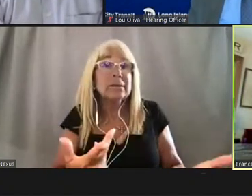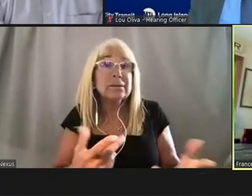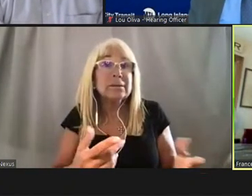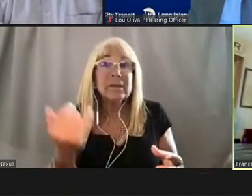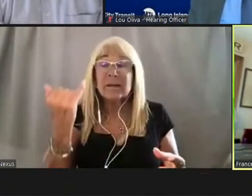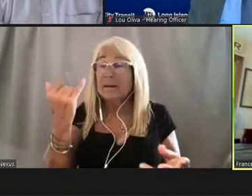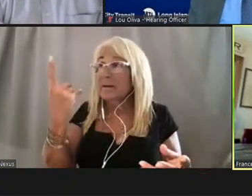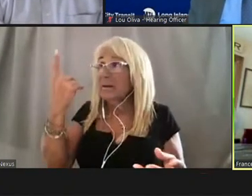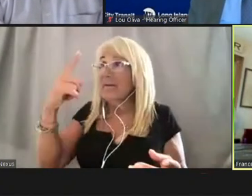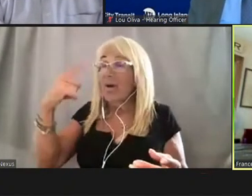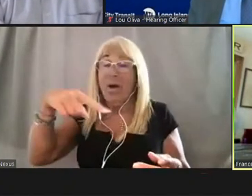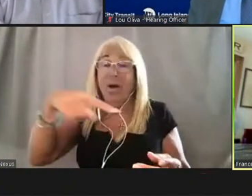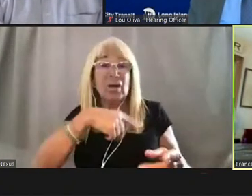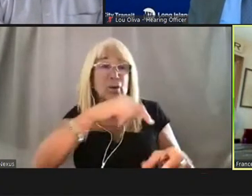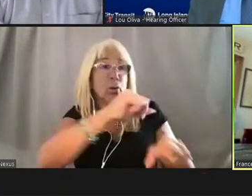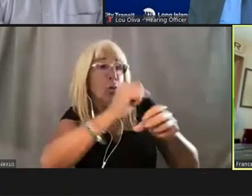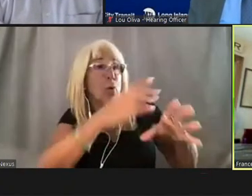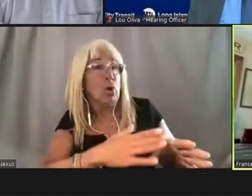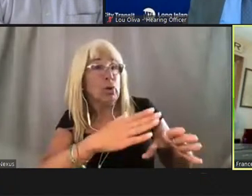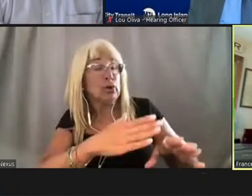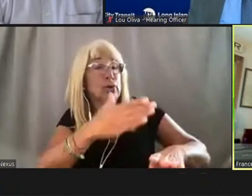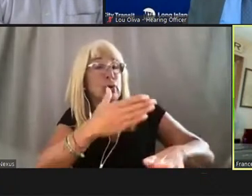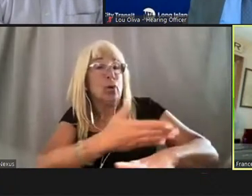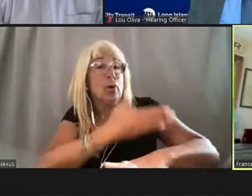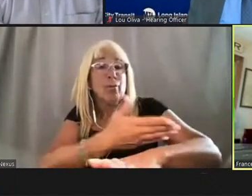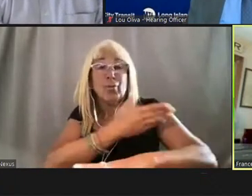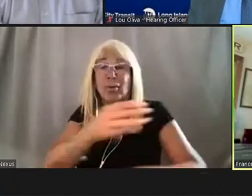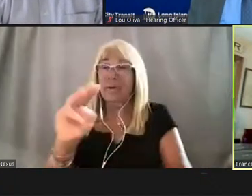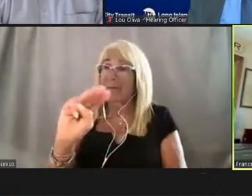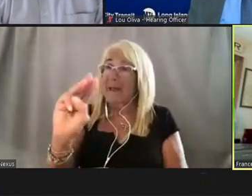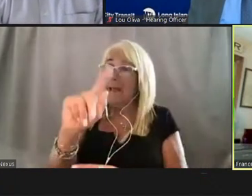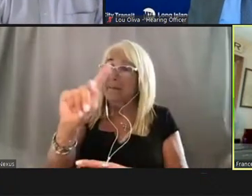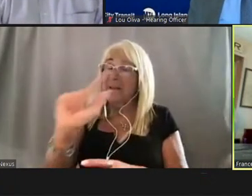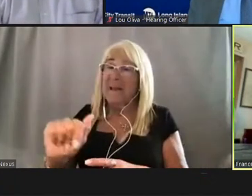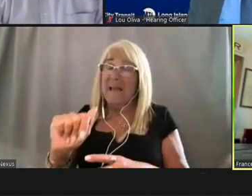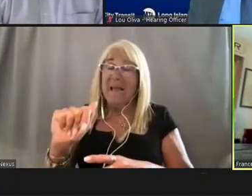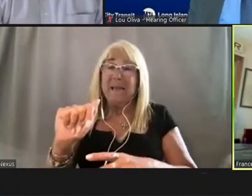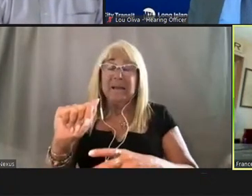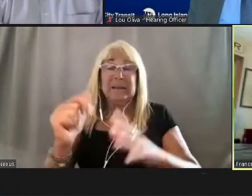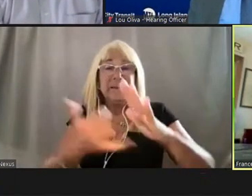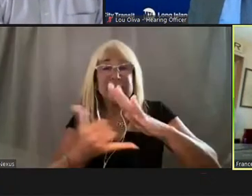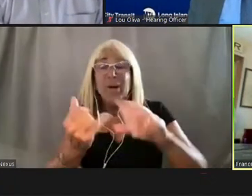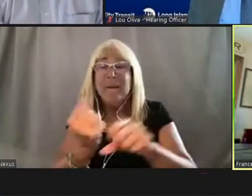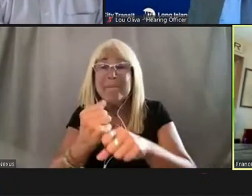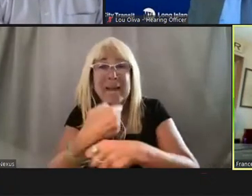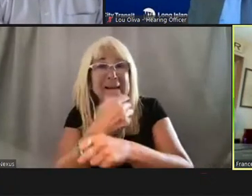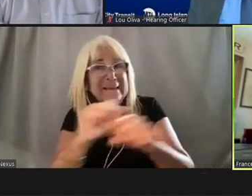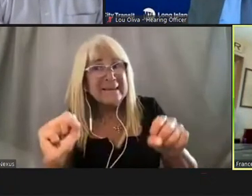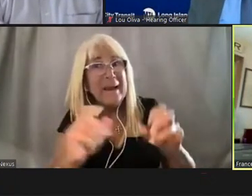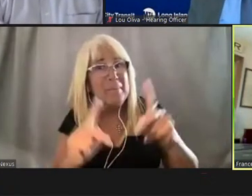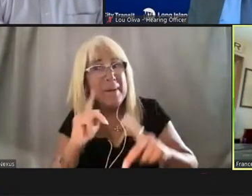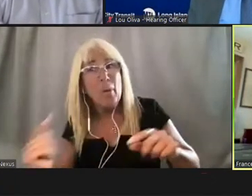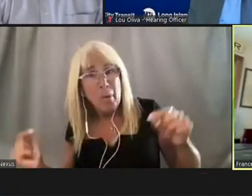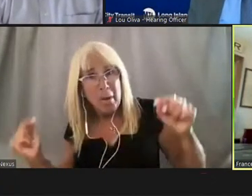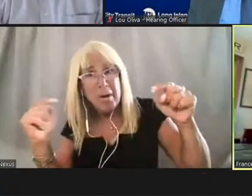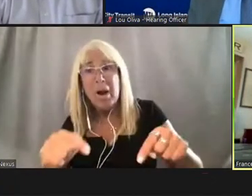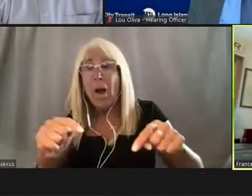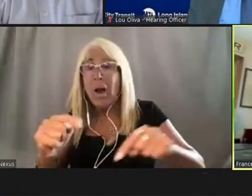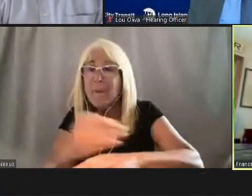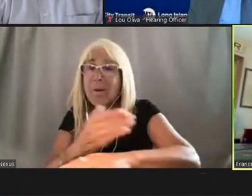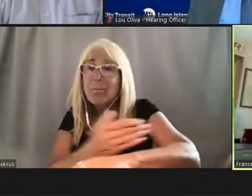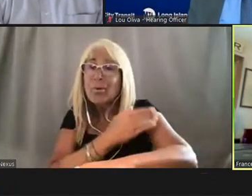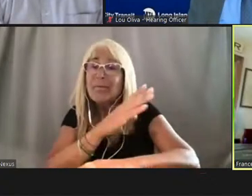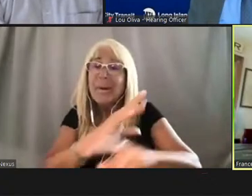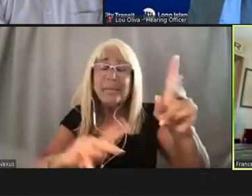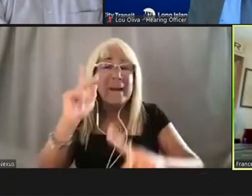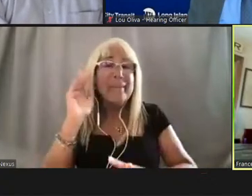workers to improve the the MTA and the subway make it safe and people will come improve it people will come